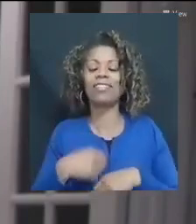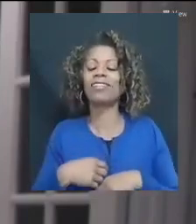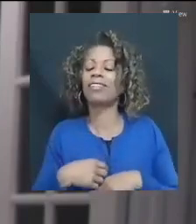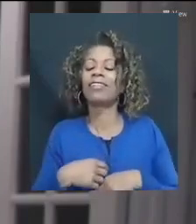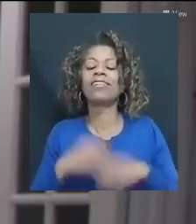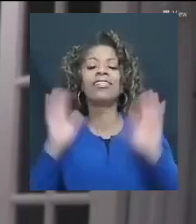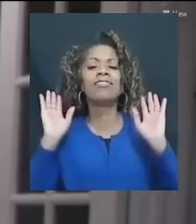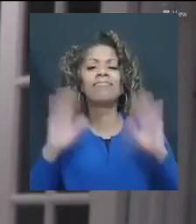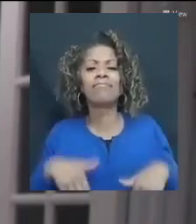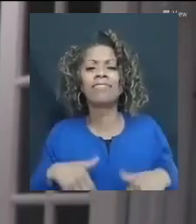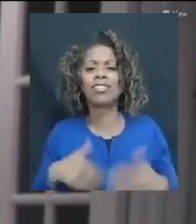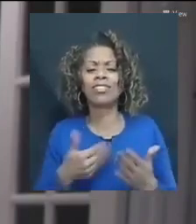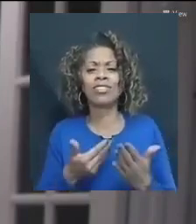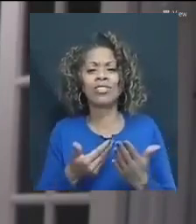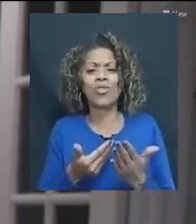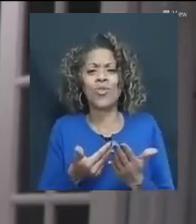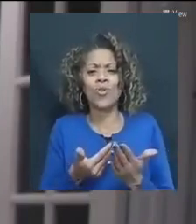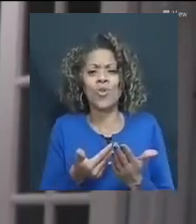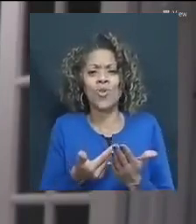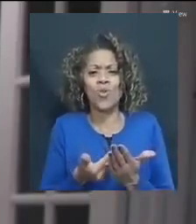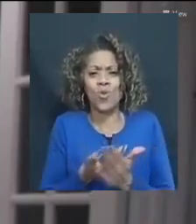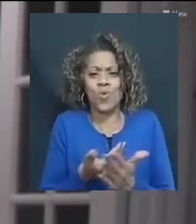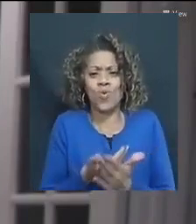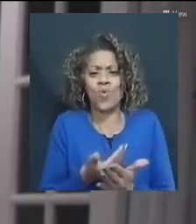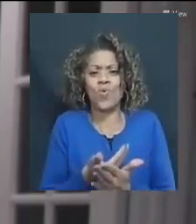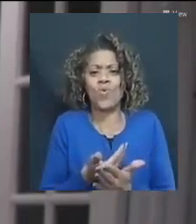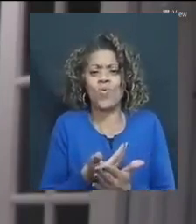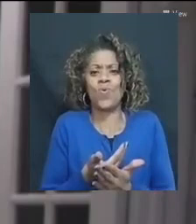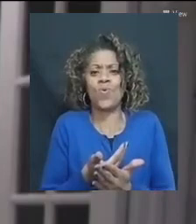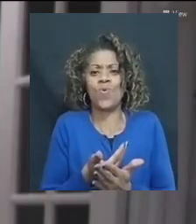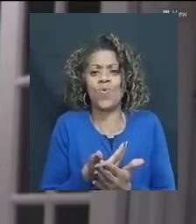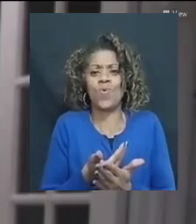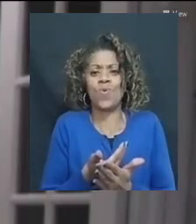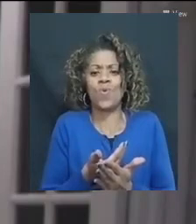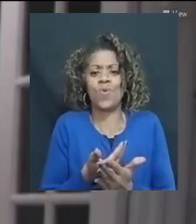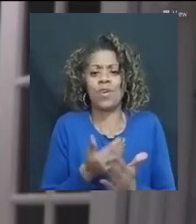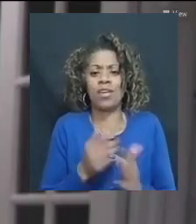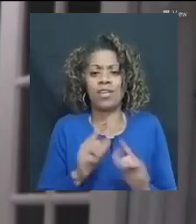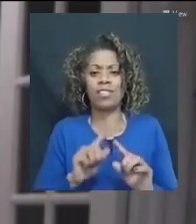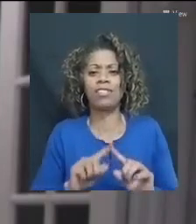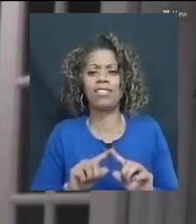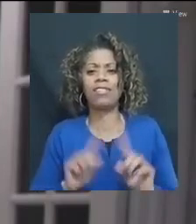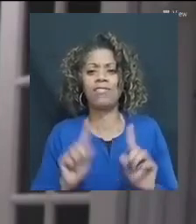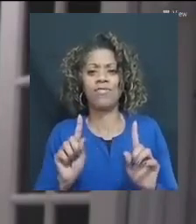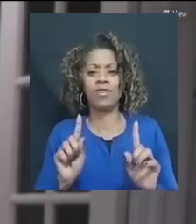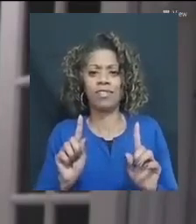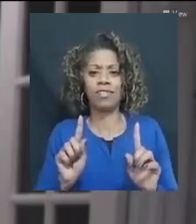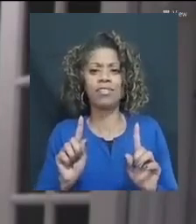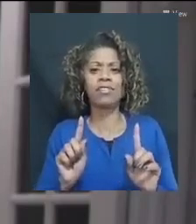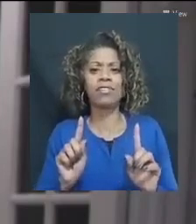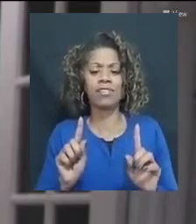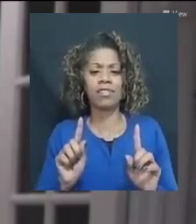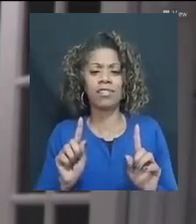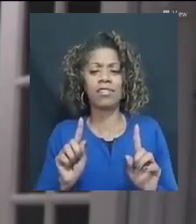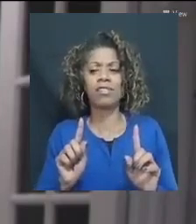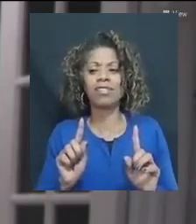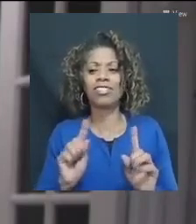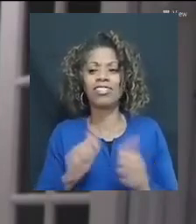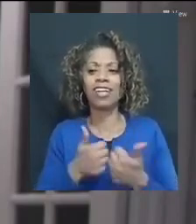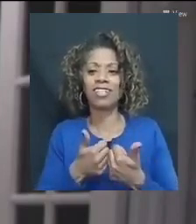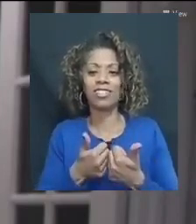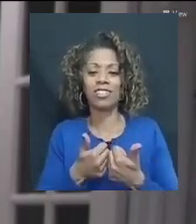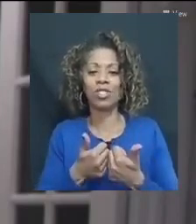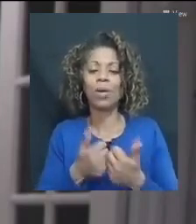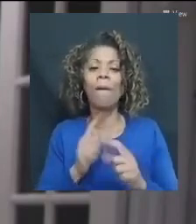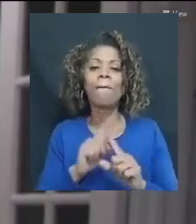facing so many amazing, extraordinary, crushing challenges. But I am grateful that you are making the time for